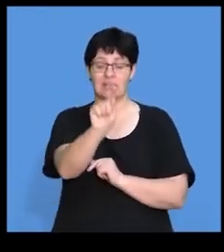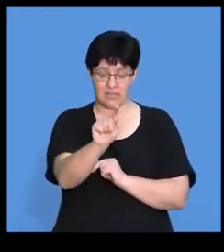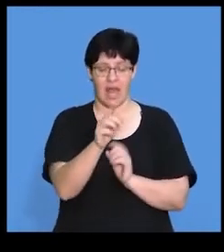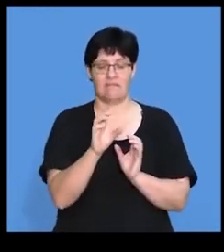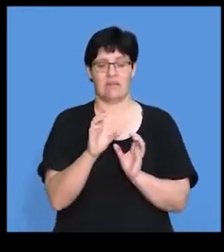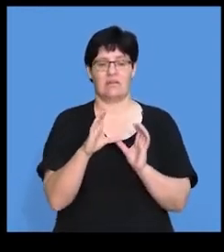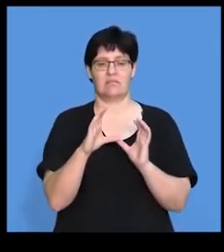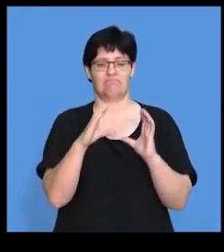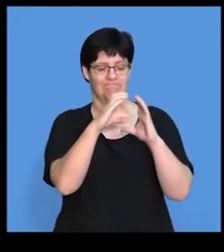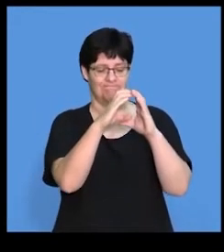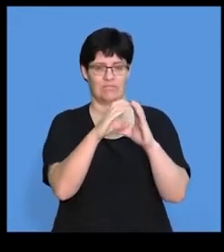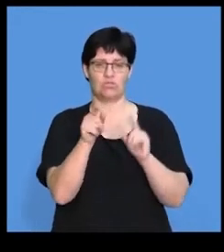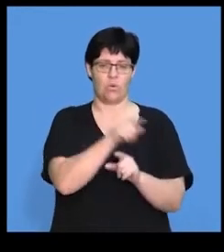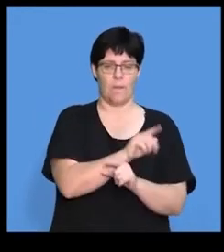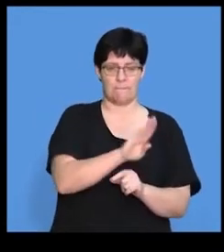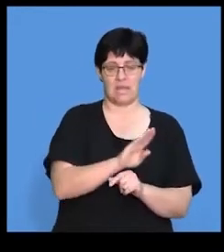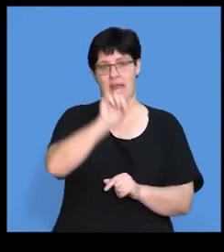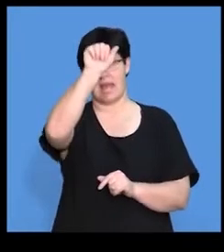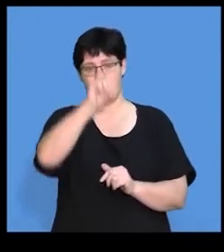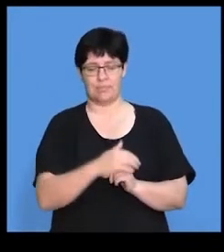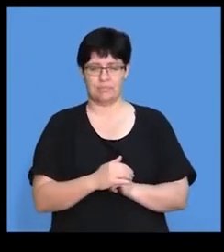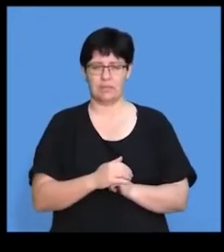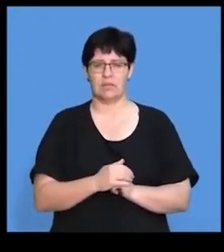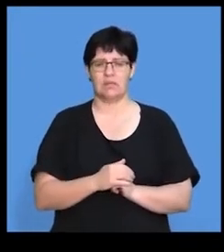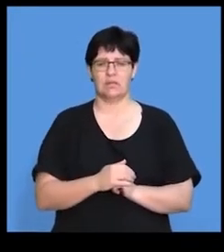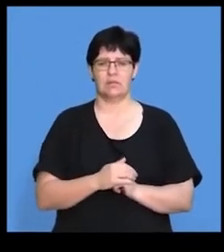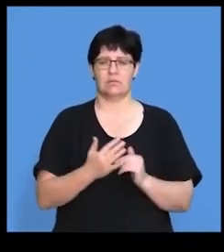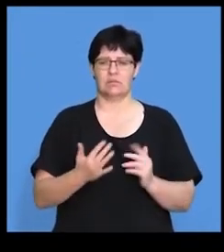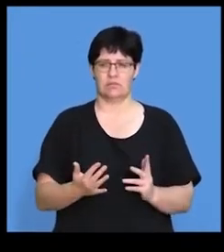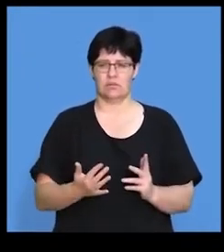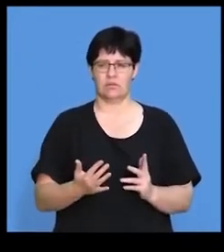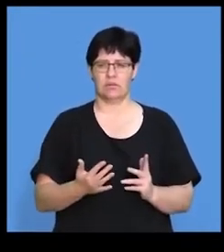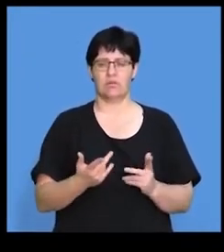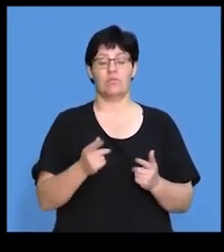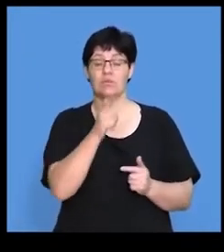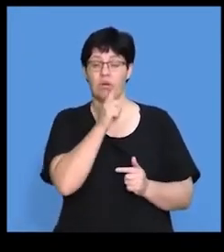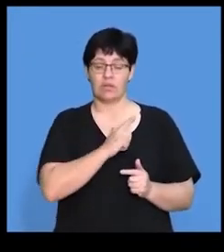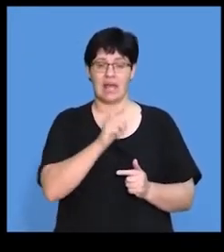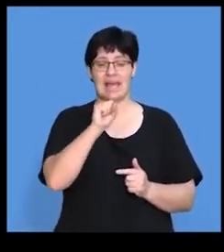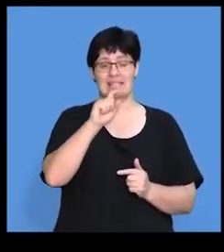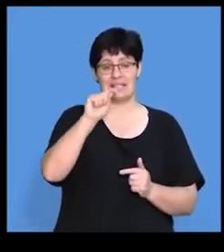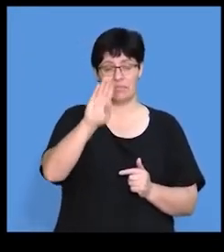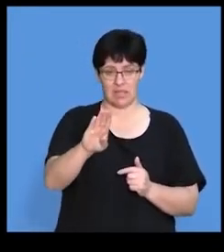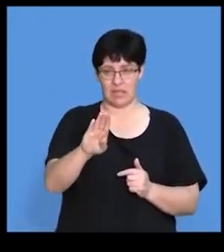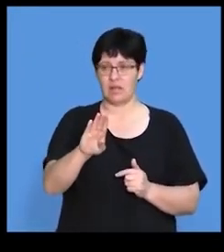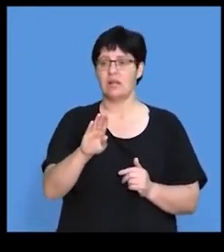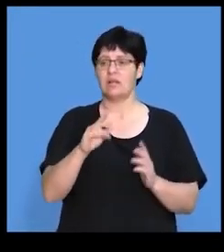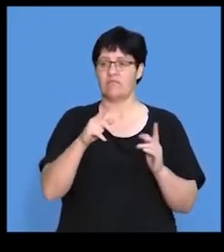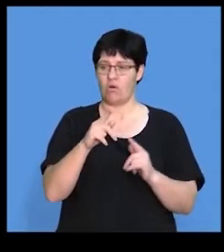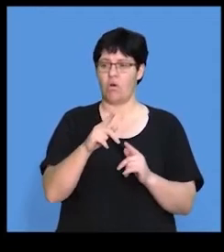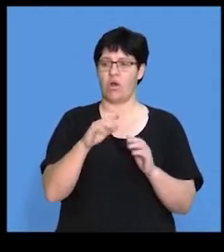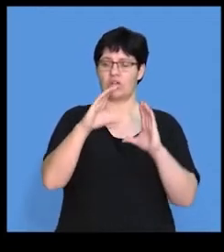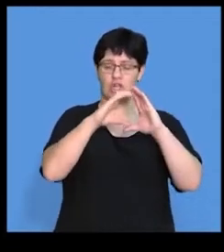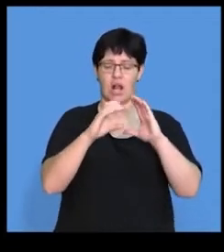tangent to point B. Okay, so we're told that STB is a tangent to the circle at B and has